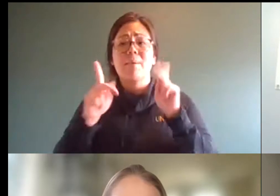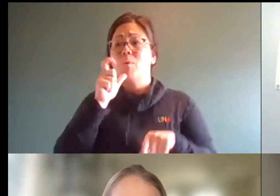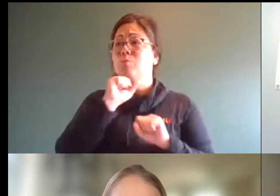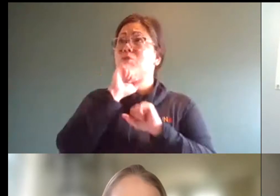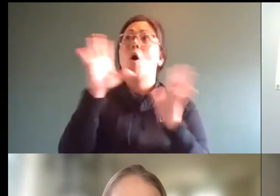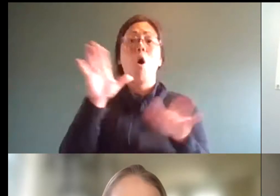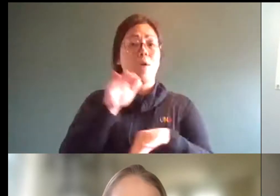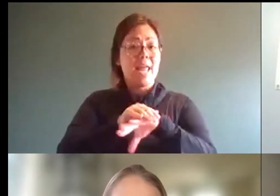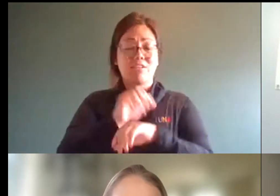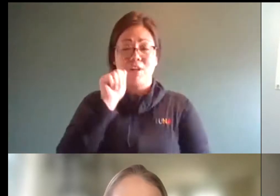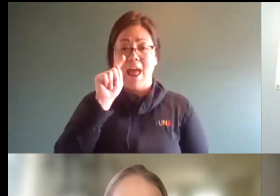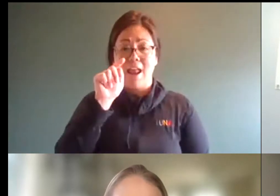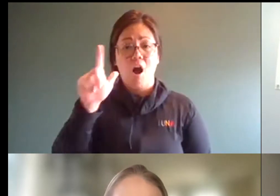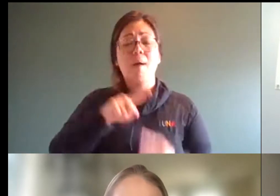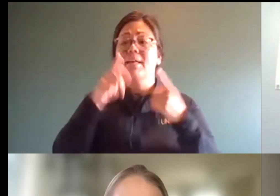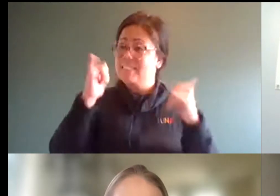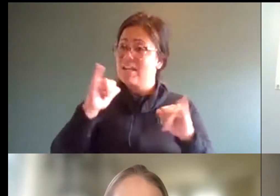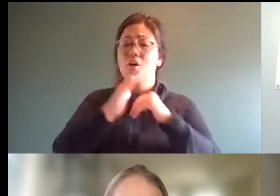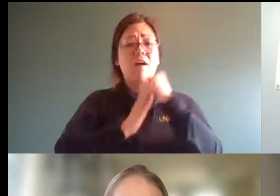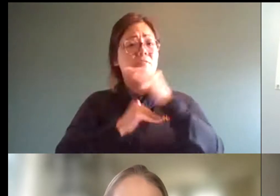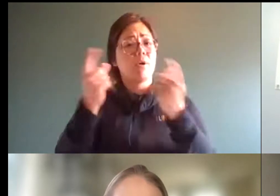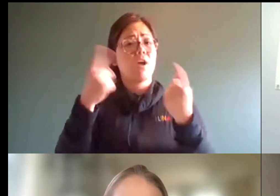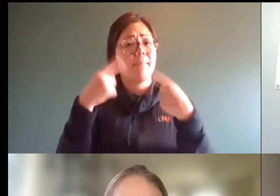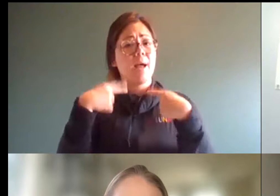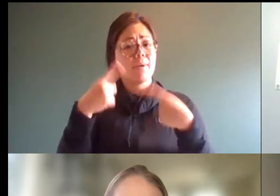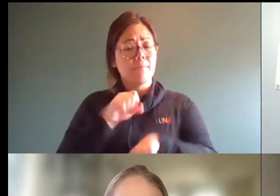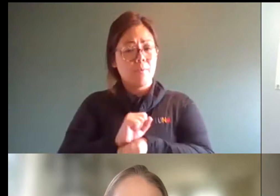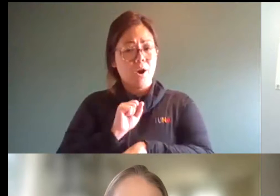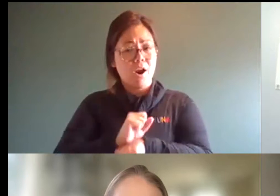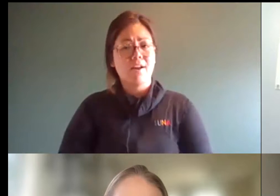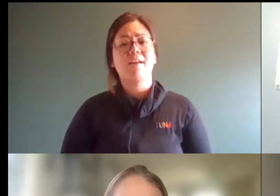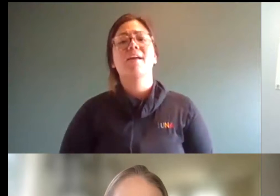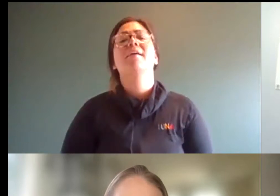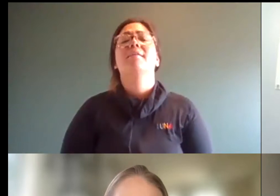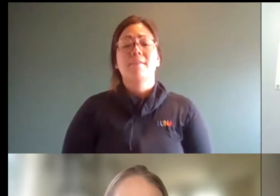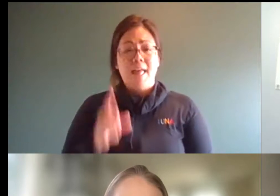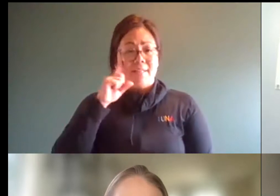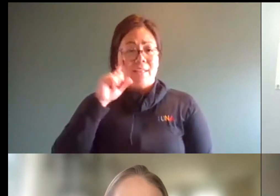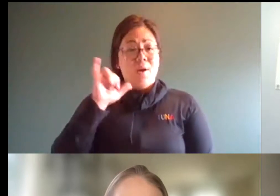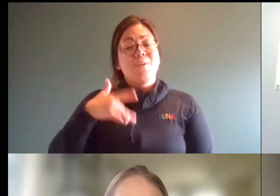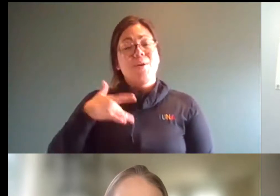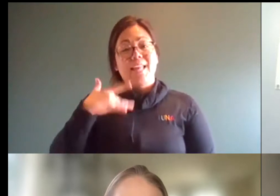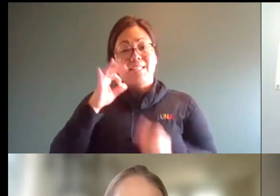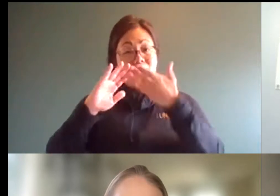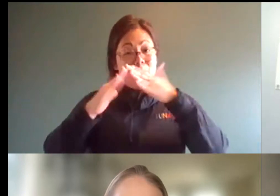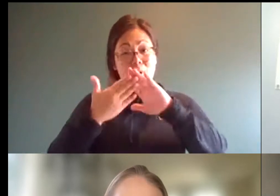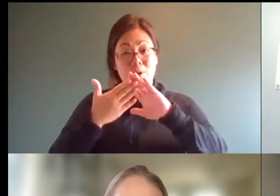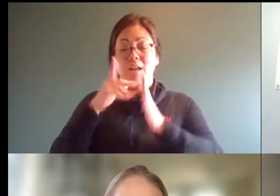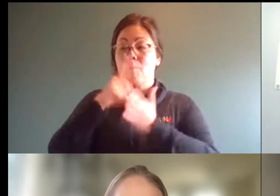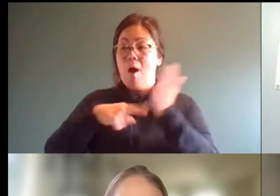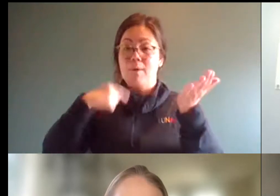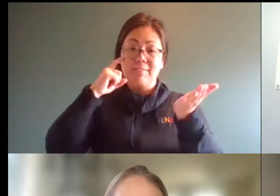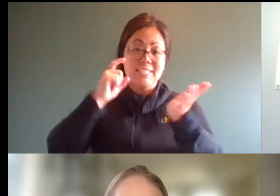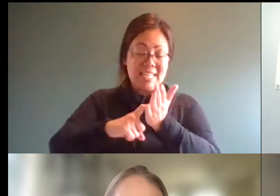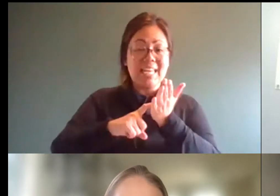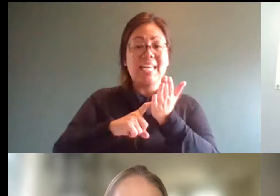all, but they're still comfortable coming to work. I think a sense of community is what we've seen. So,